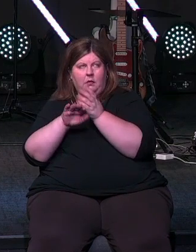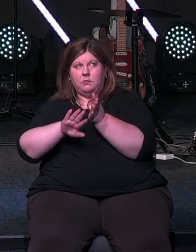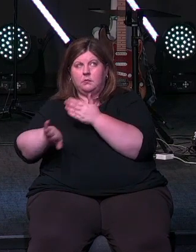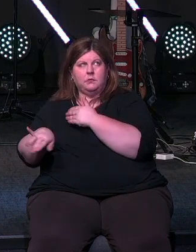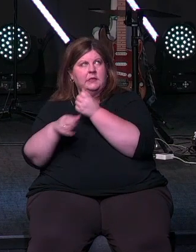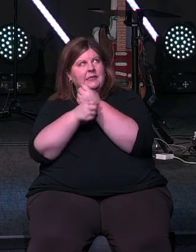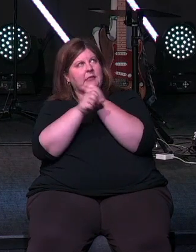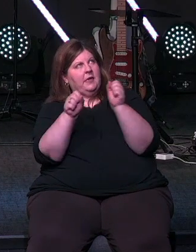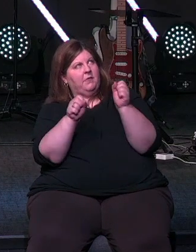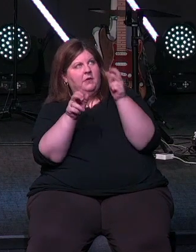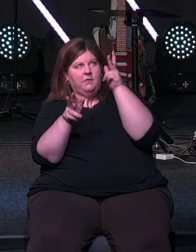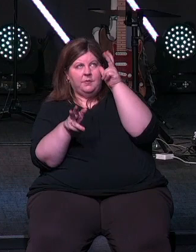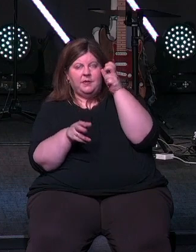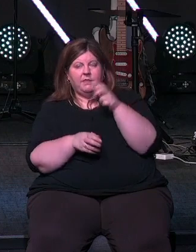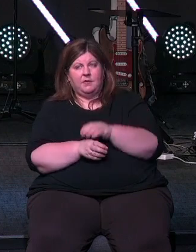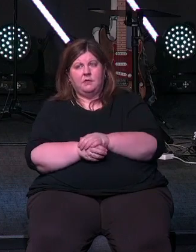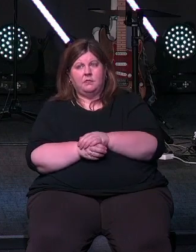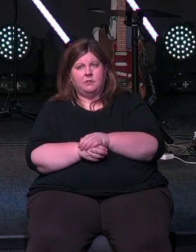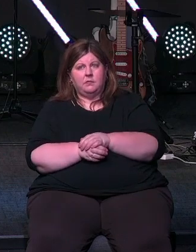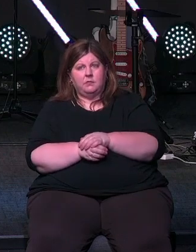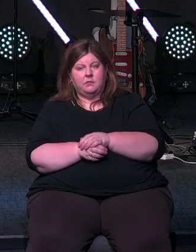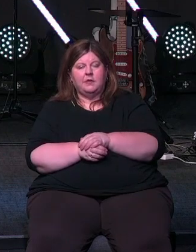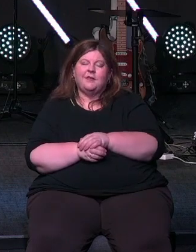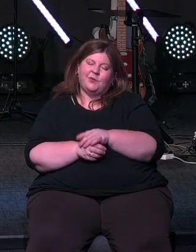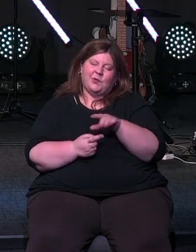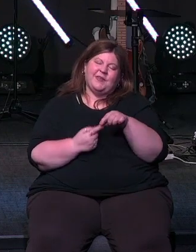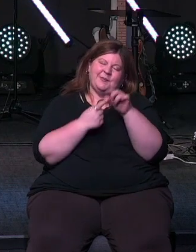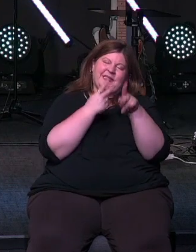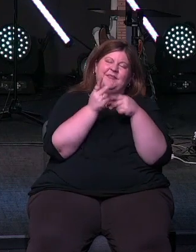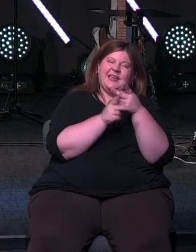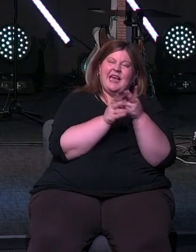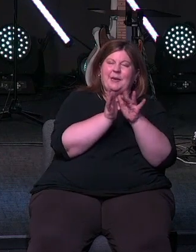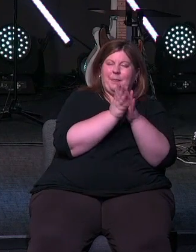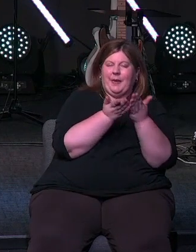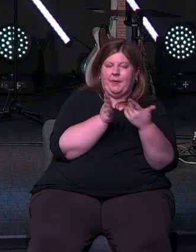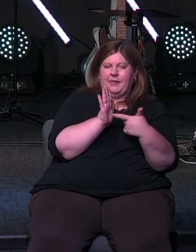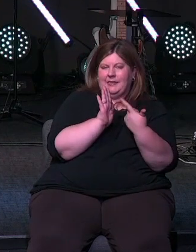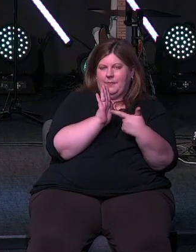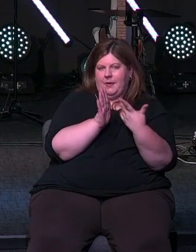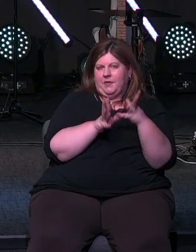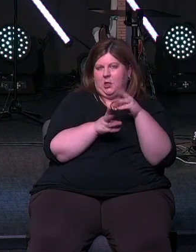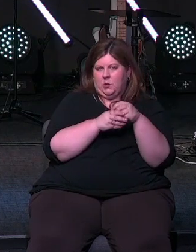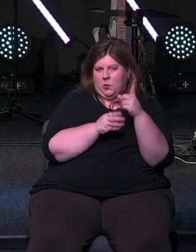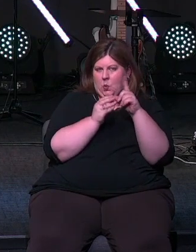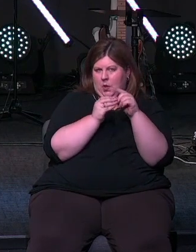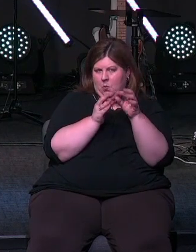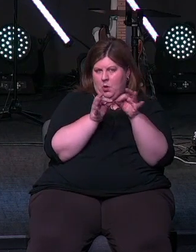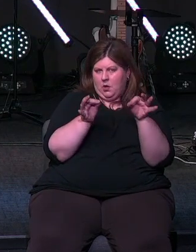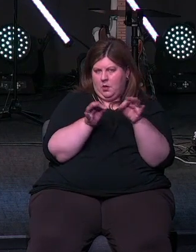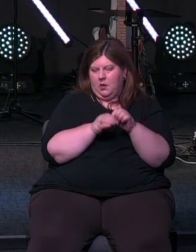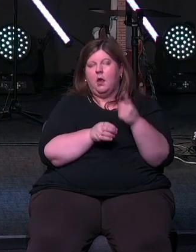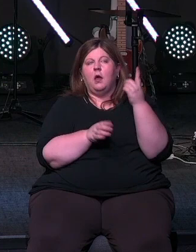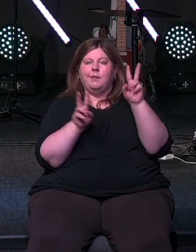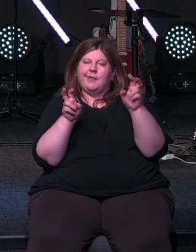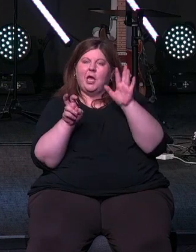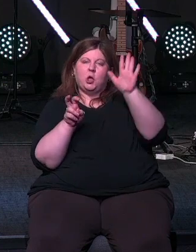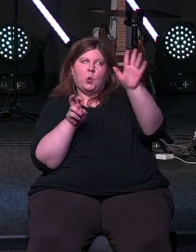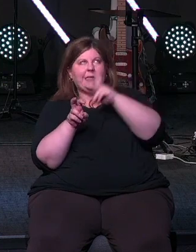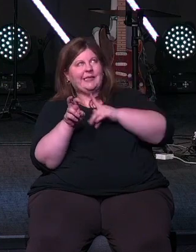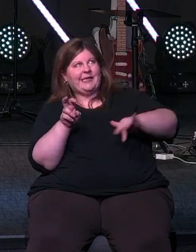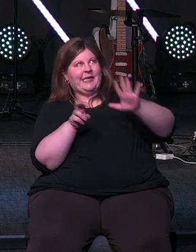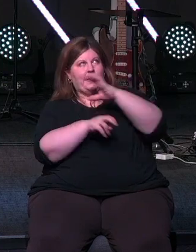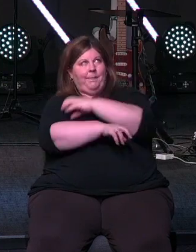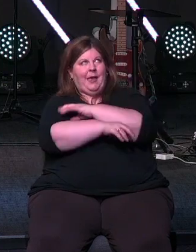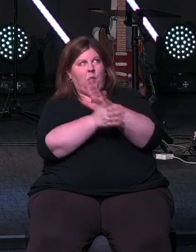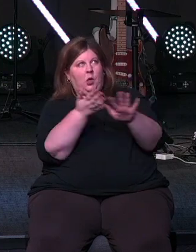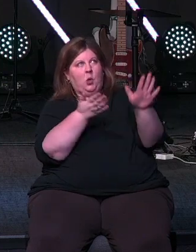one." If you have a certain type of Bible, sometimes it includes one more line, and it says, "For yours is the kingdom and the power and the